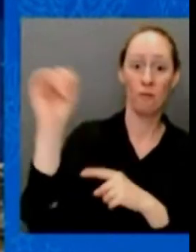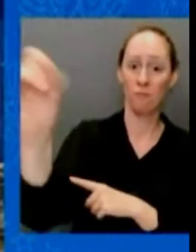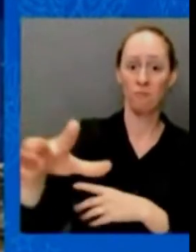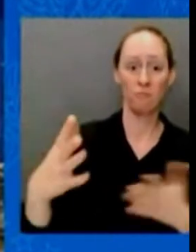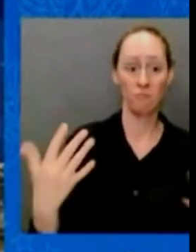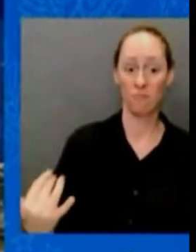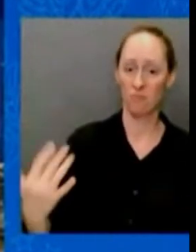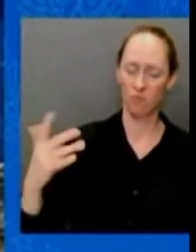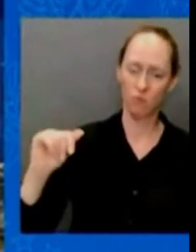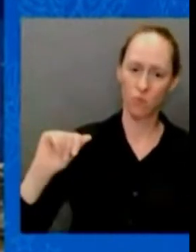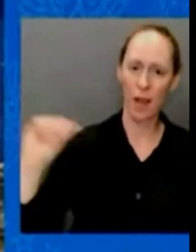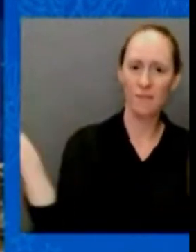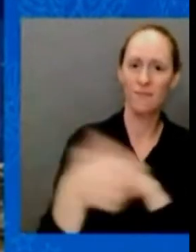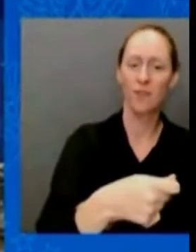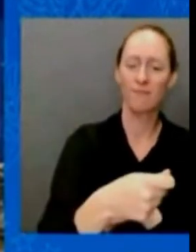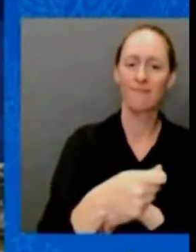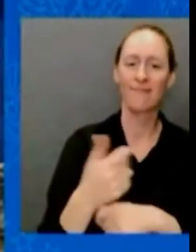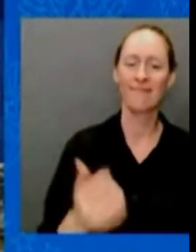Transformational.